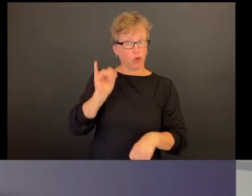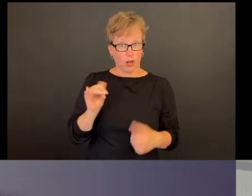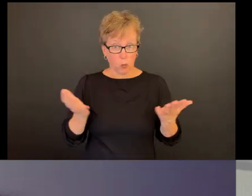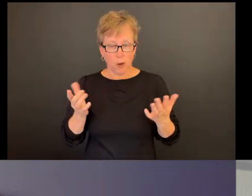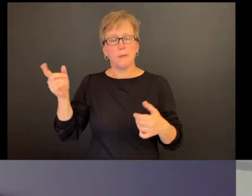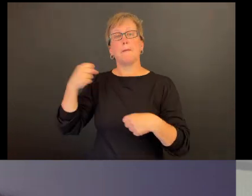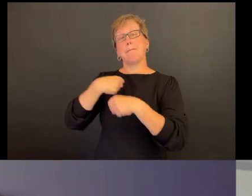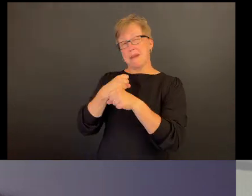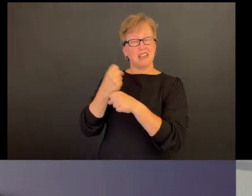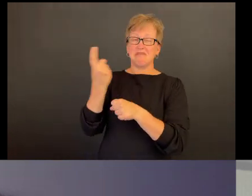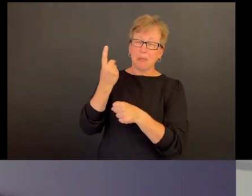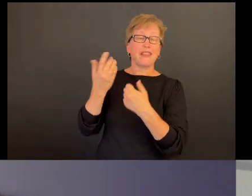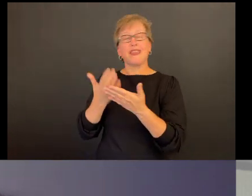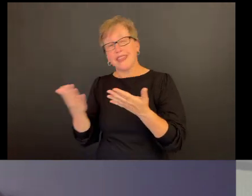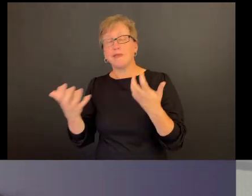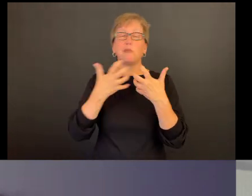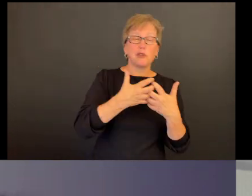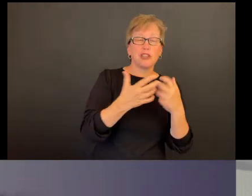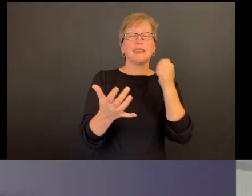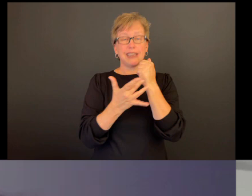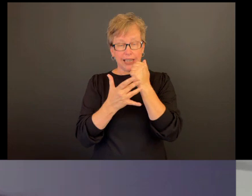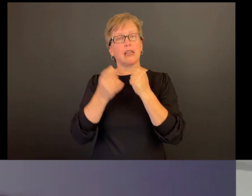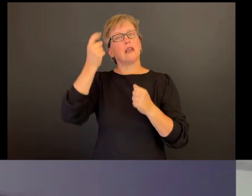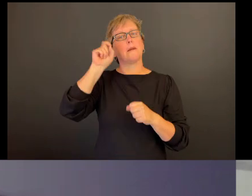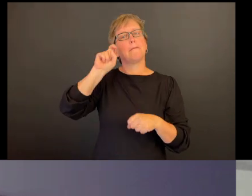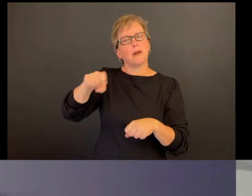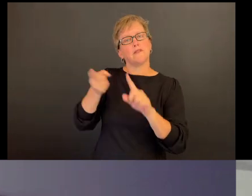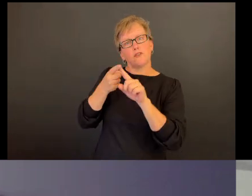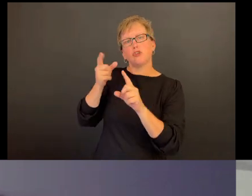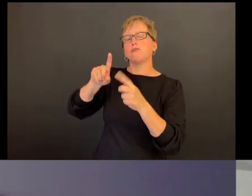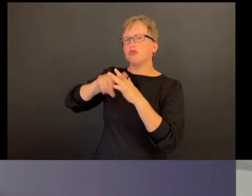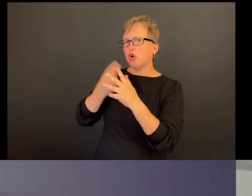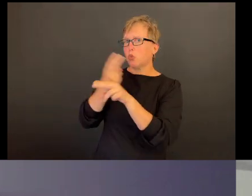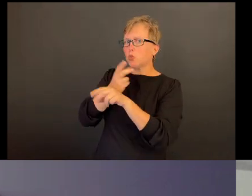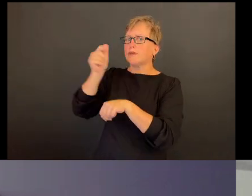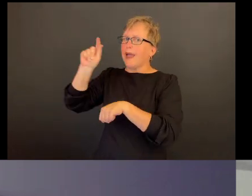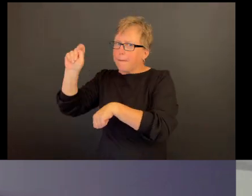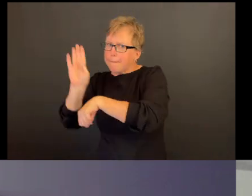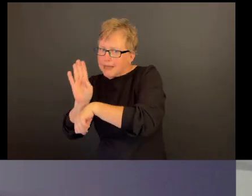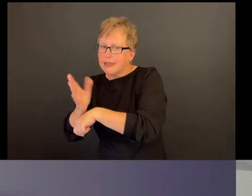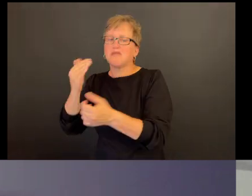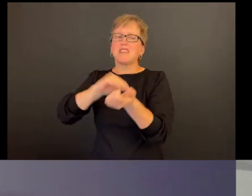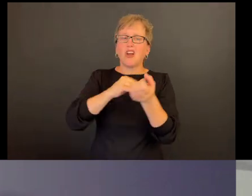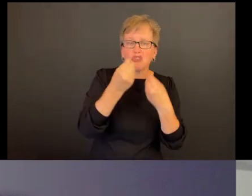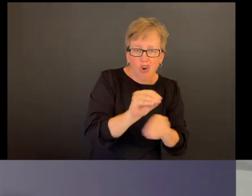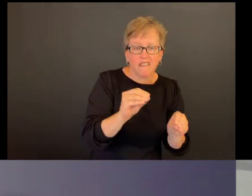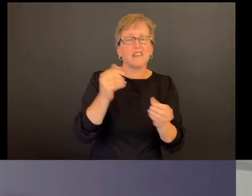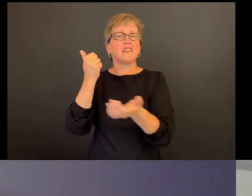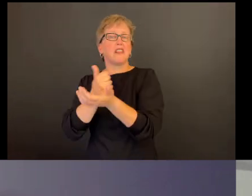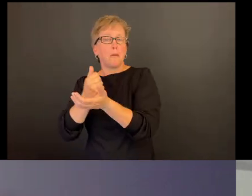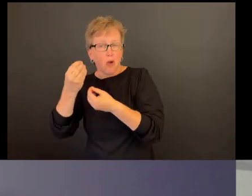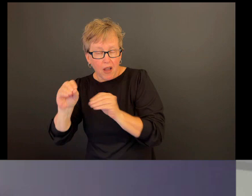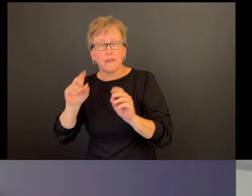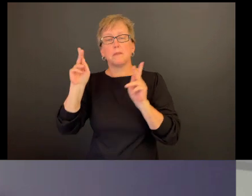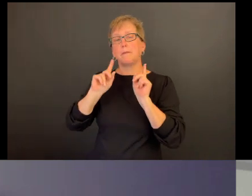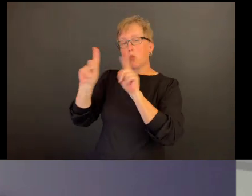supported walker that people can use in their home. They have a business model where they're trying to develop equipment that you would use in a facility, and